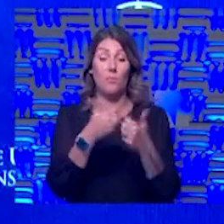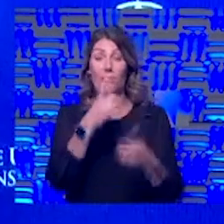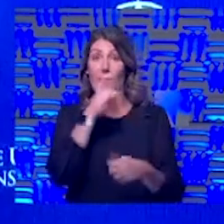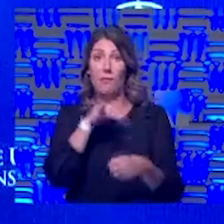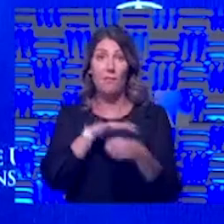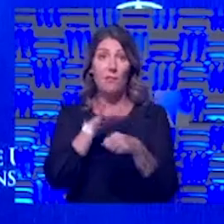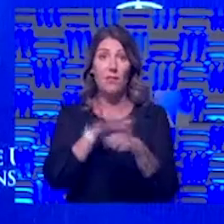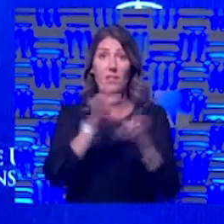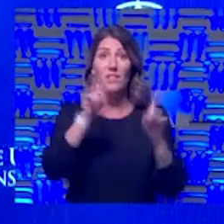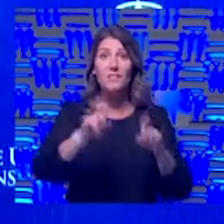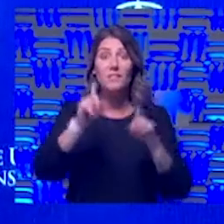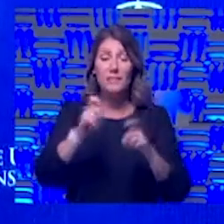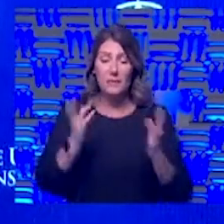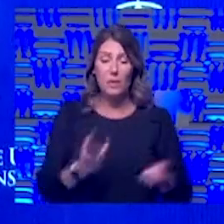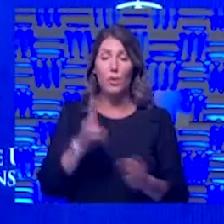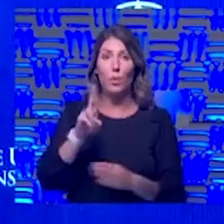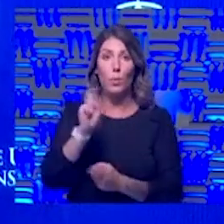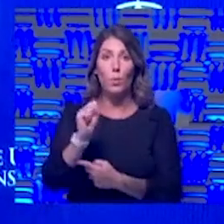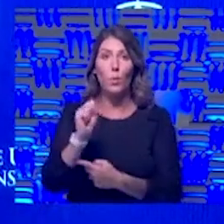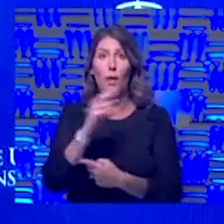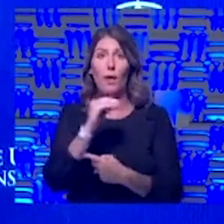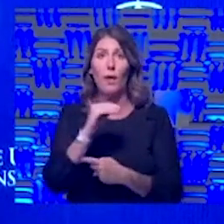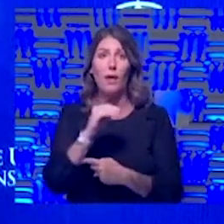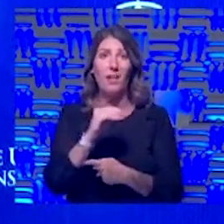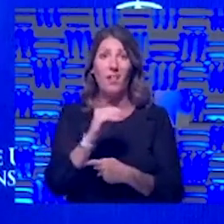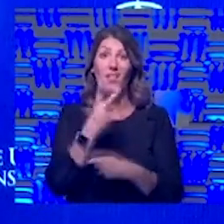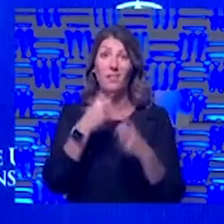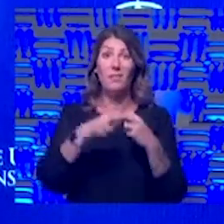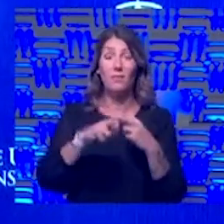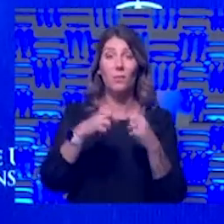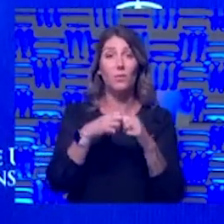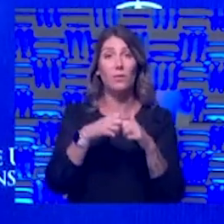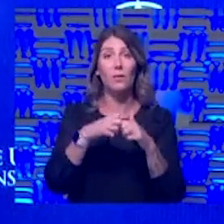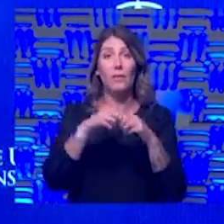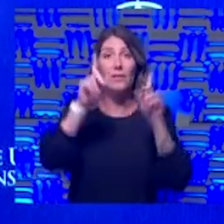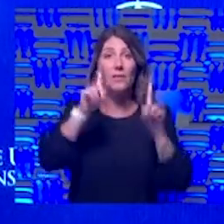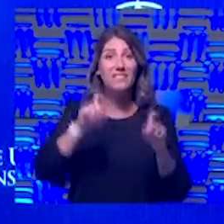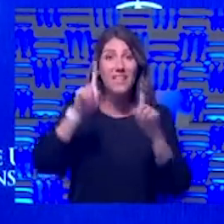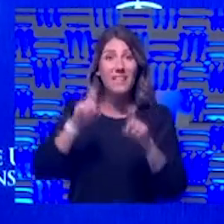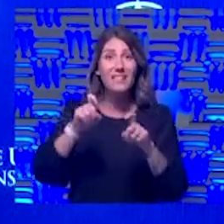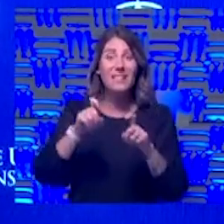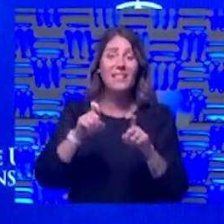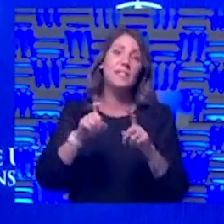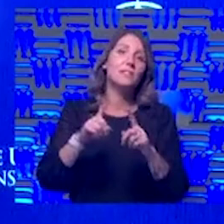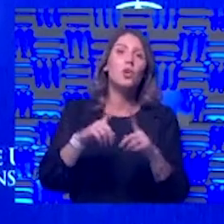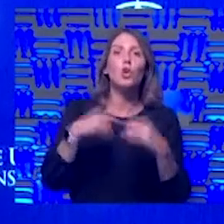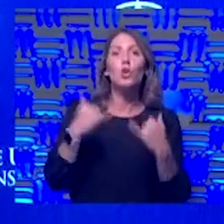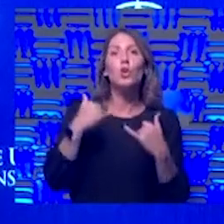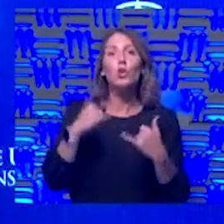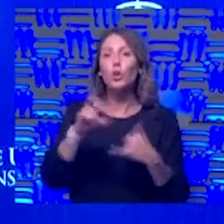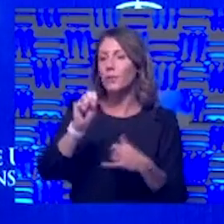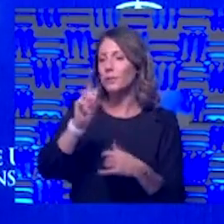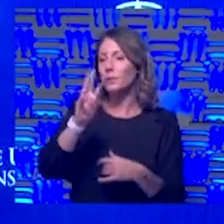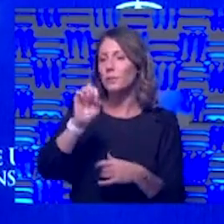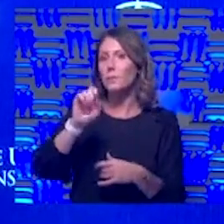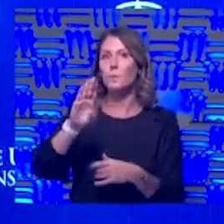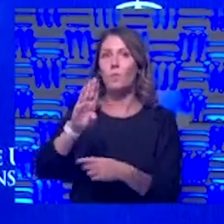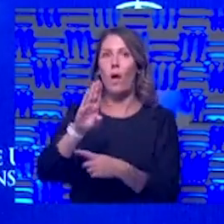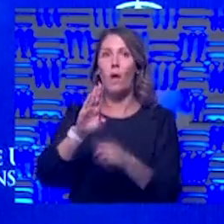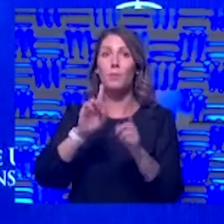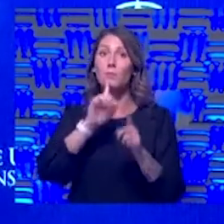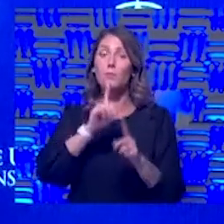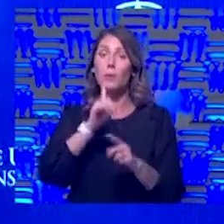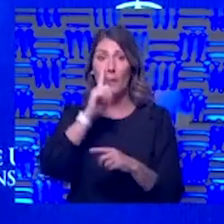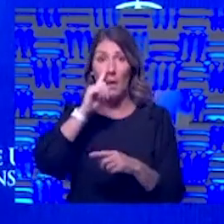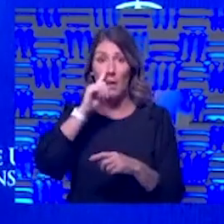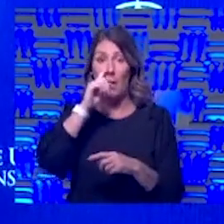in the United States and the difficulty of testing, because our current swab, we call it a brain biopsy, yeah, to go back so far, is not easy